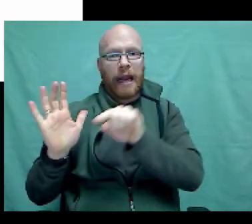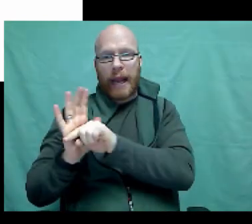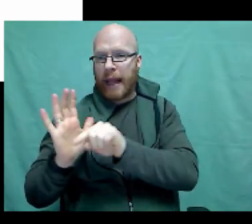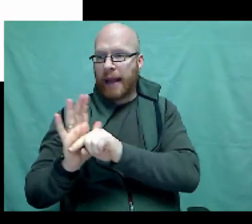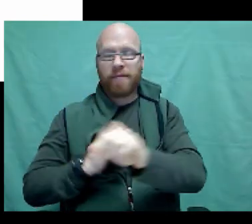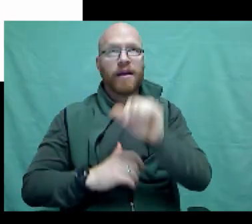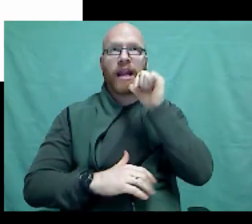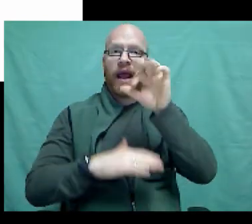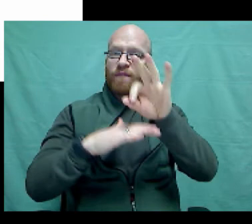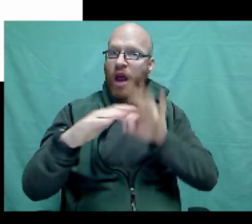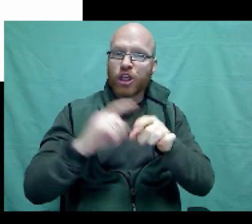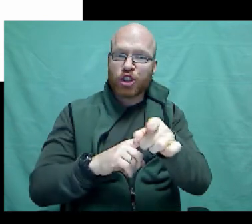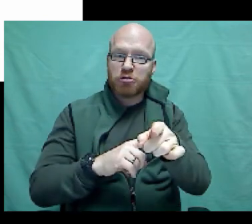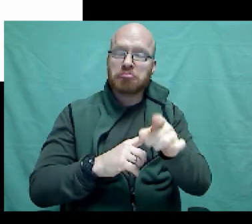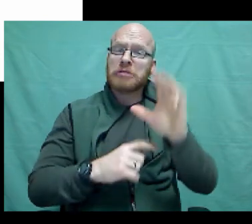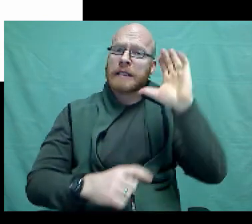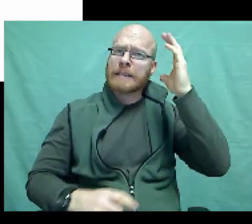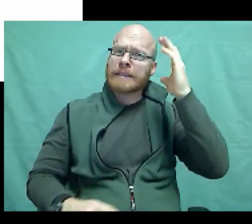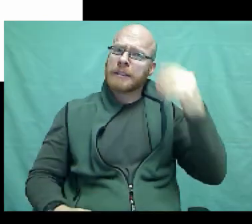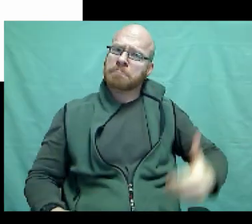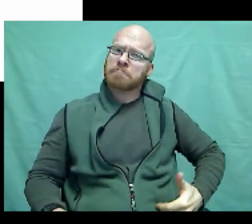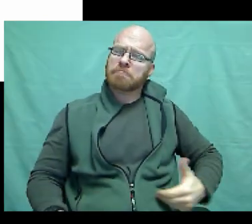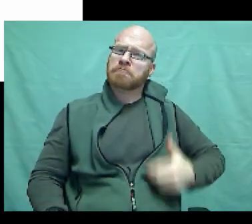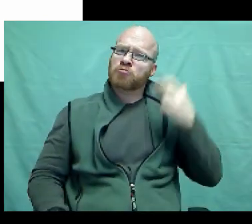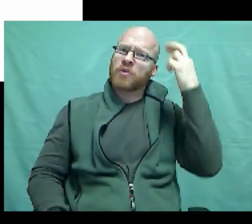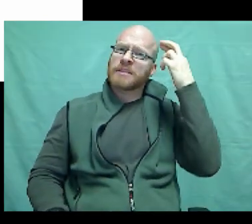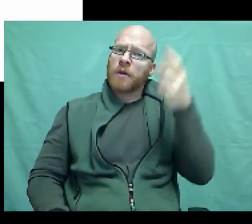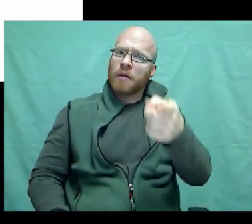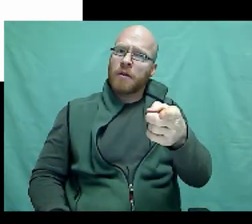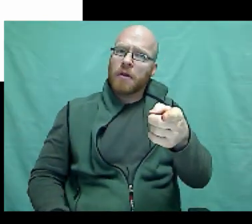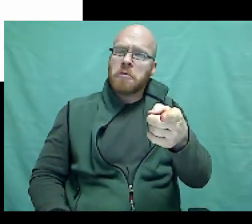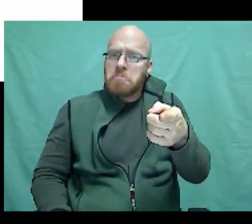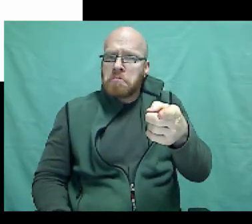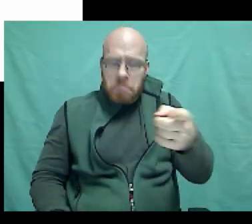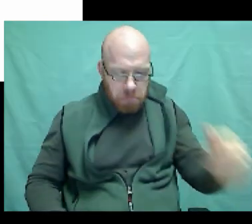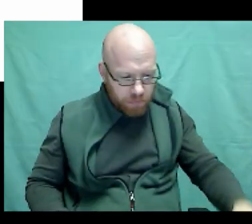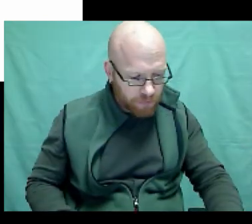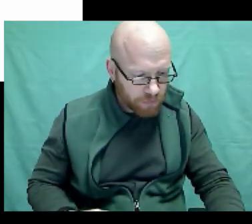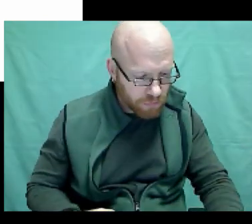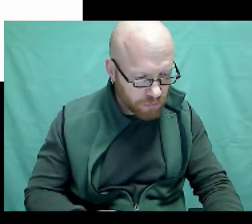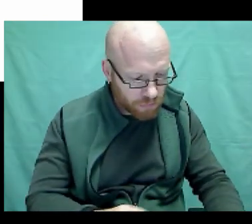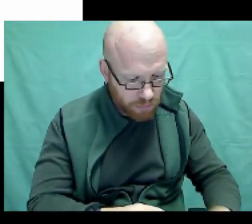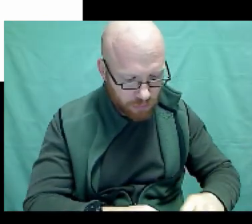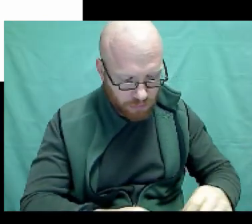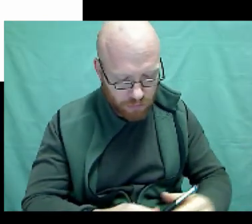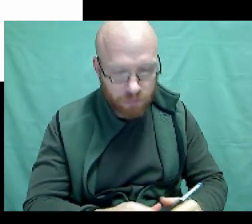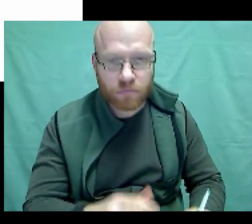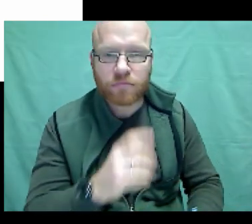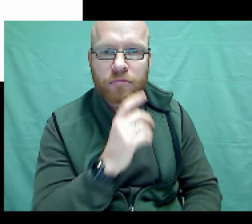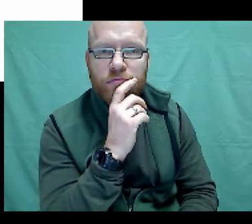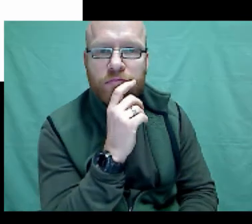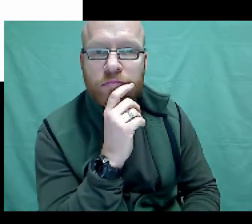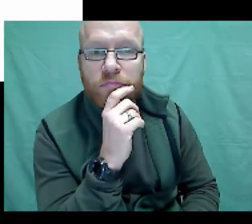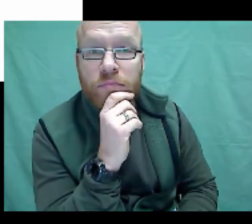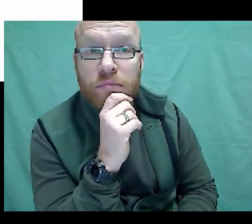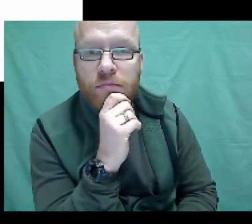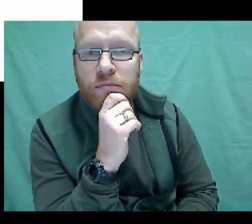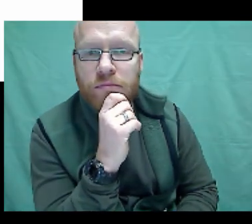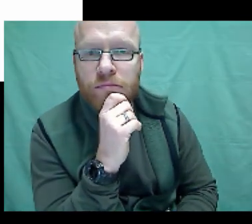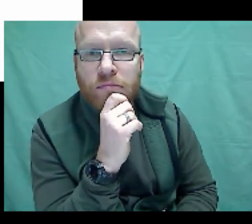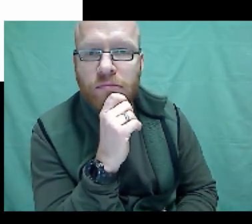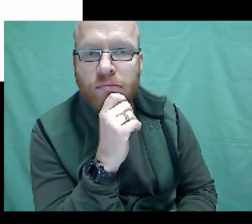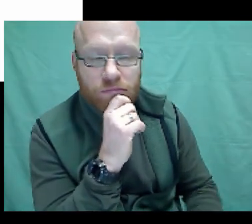to 1,243. This is right in the middle there. It's not a negative number. It's not over our total amount. It